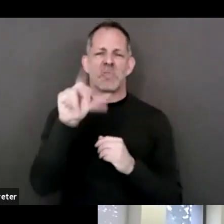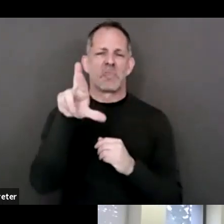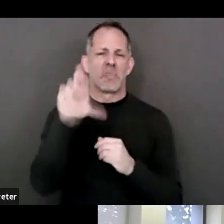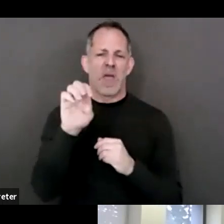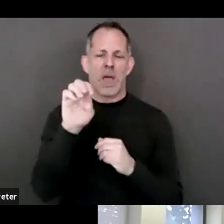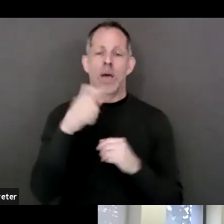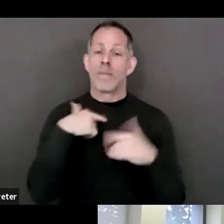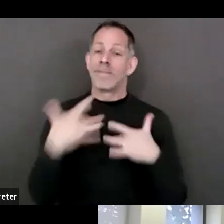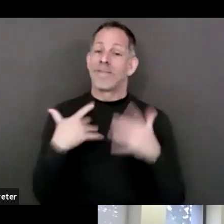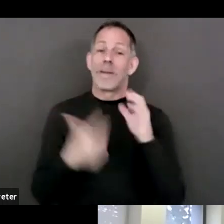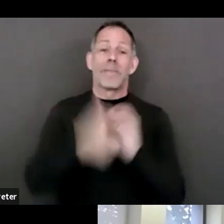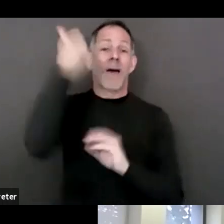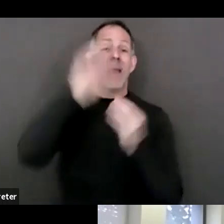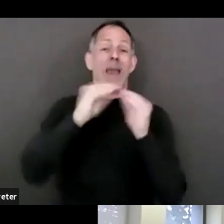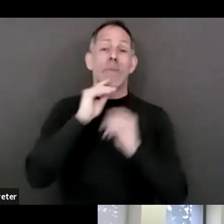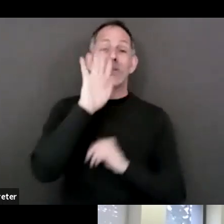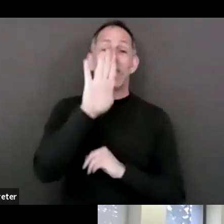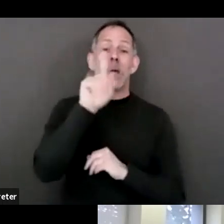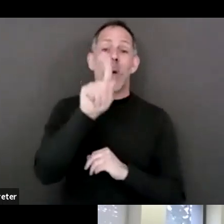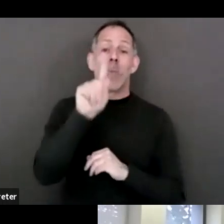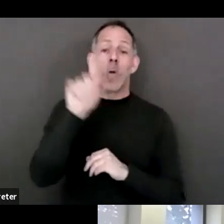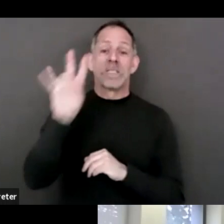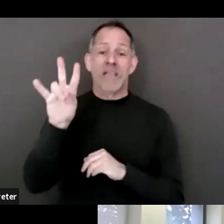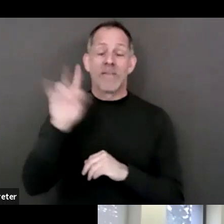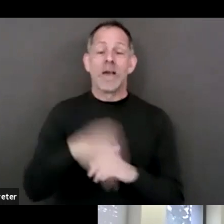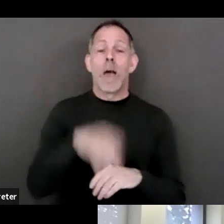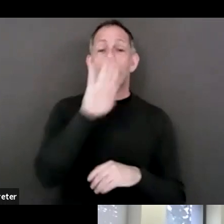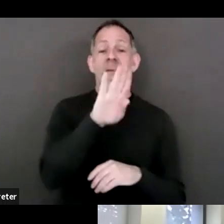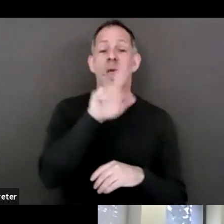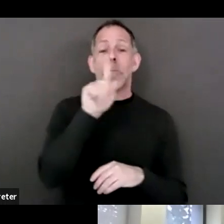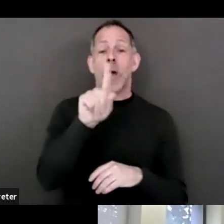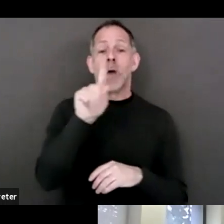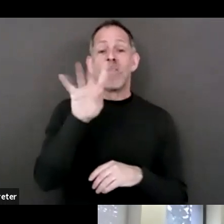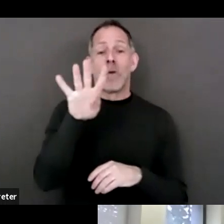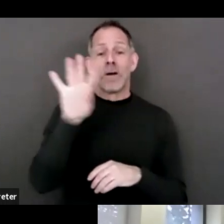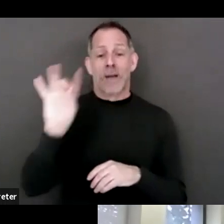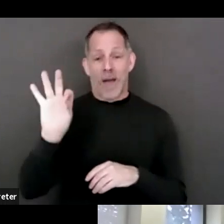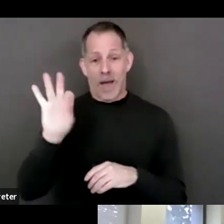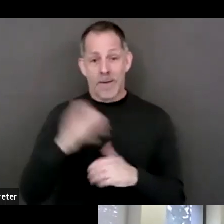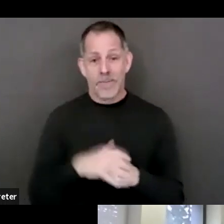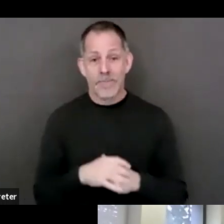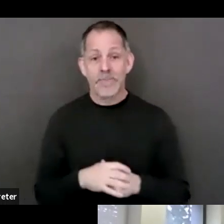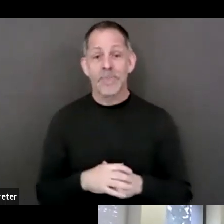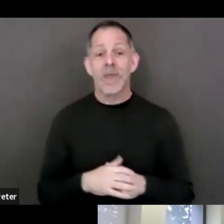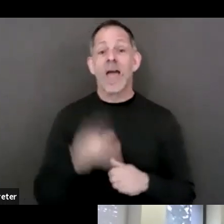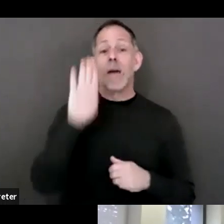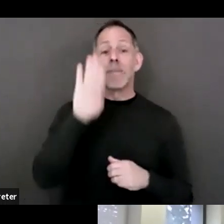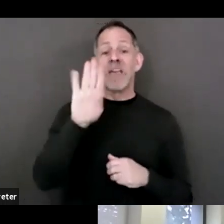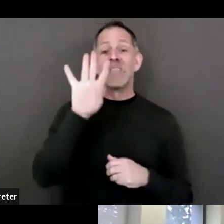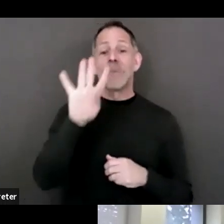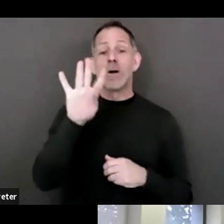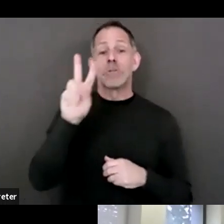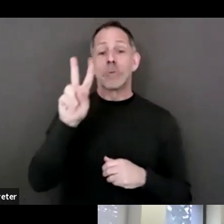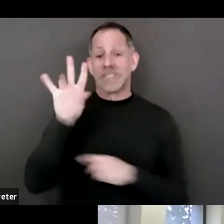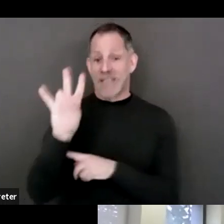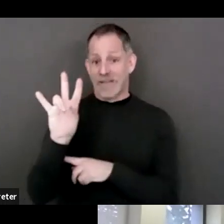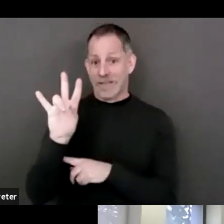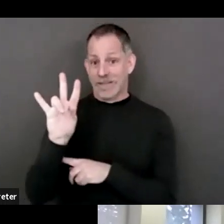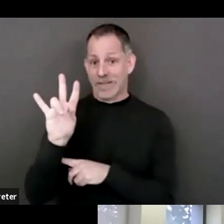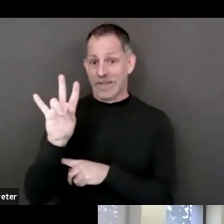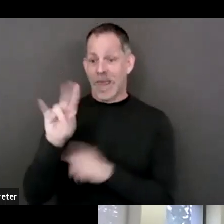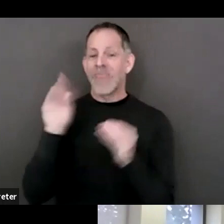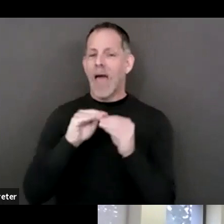B1429 and 427 that are more transmissible, are leading to more transmission, and as a result of that,